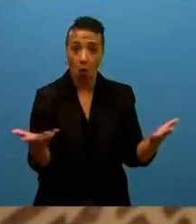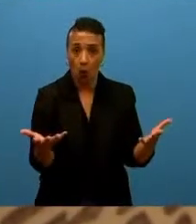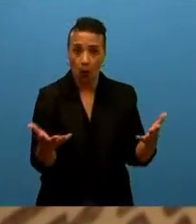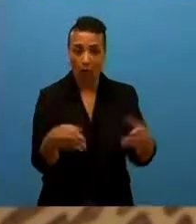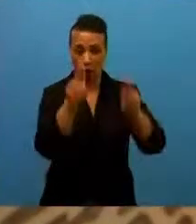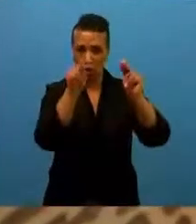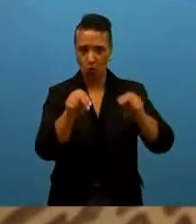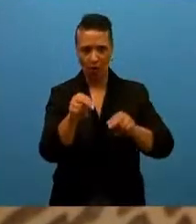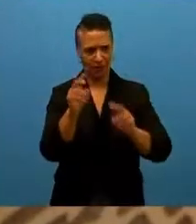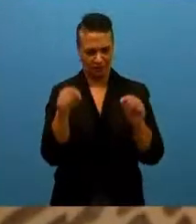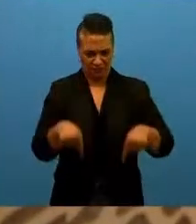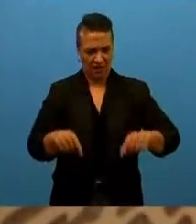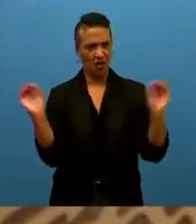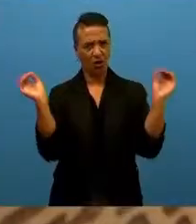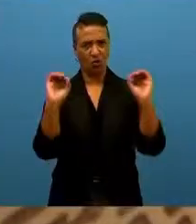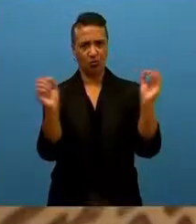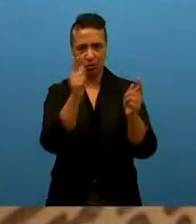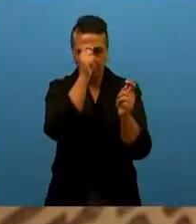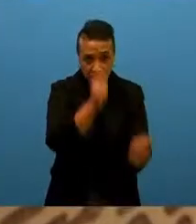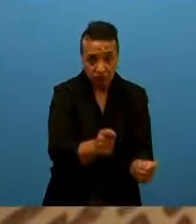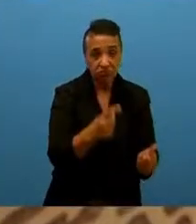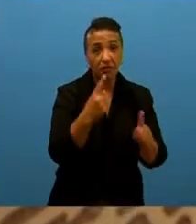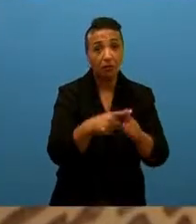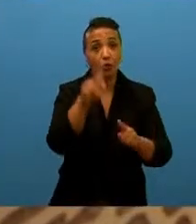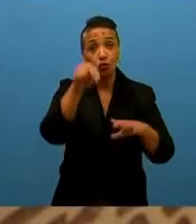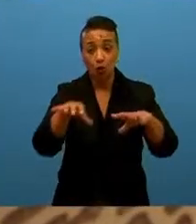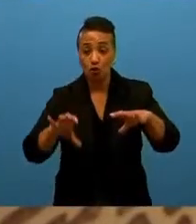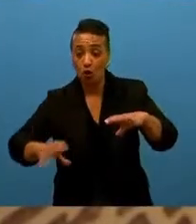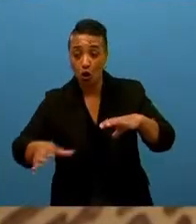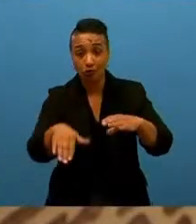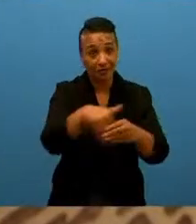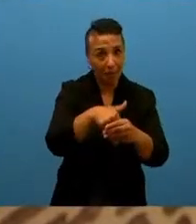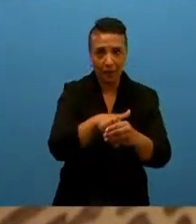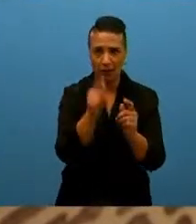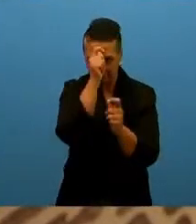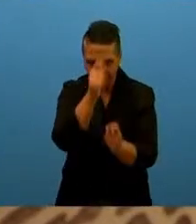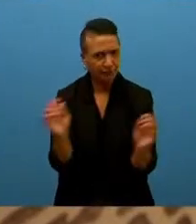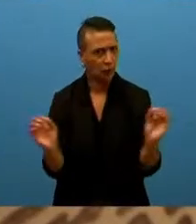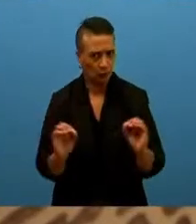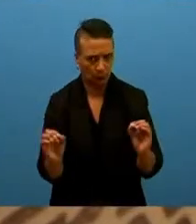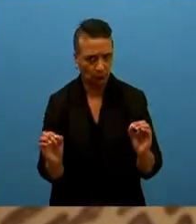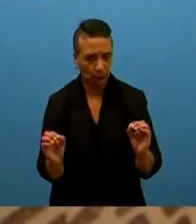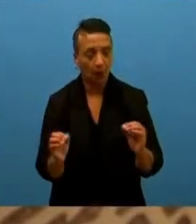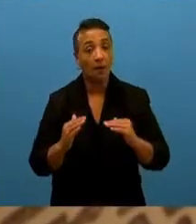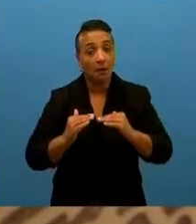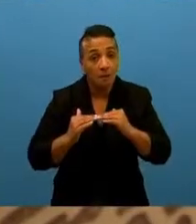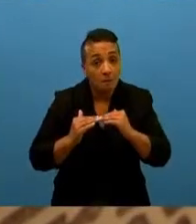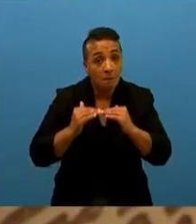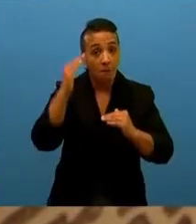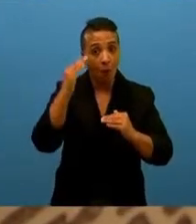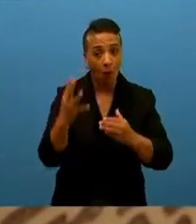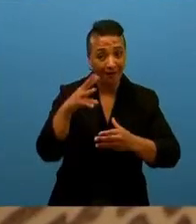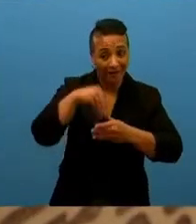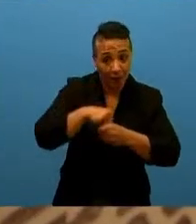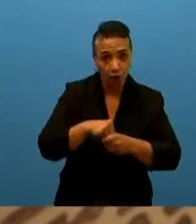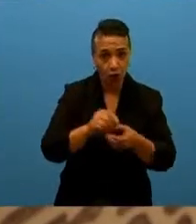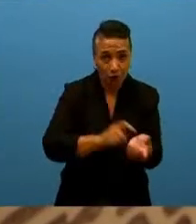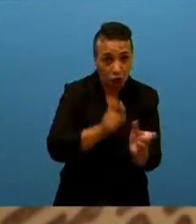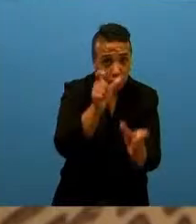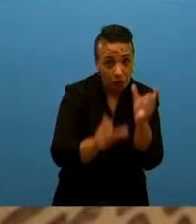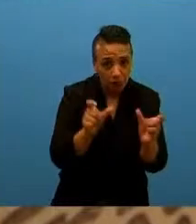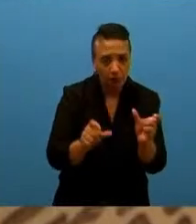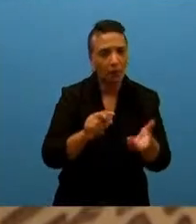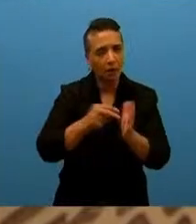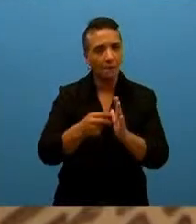Nations nor in UN member states. Enhanced participation is a part of correcting the historic lack of